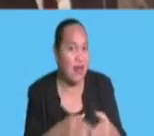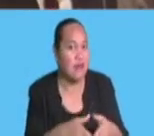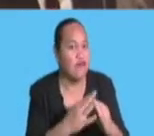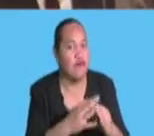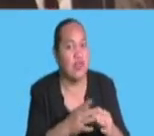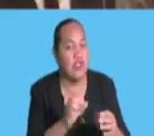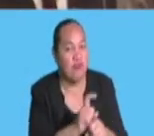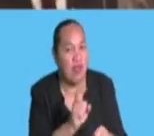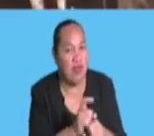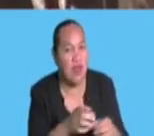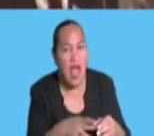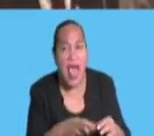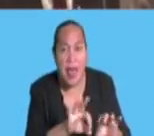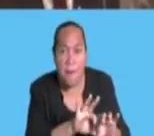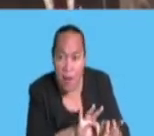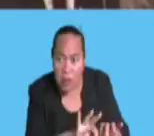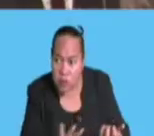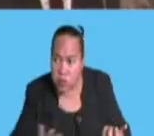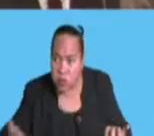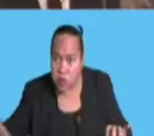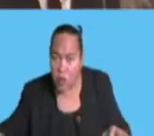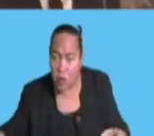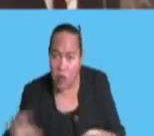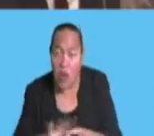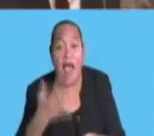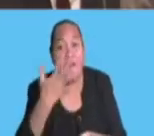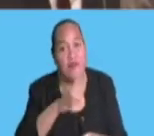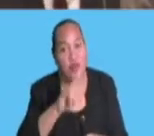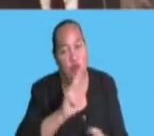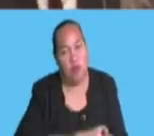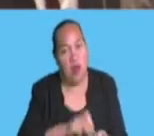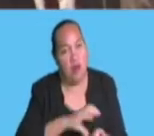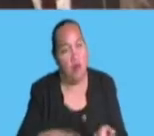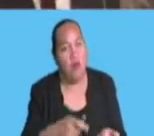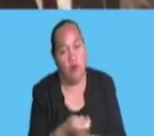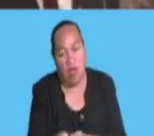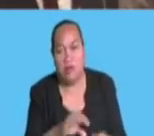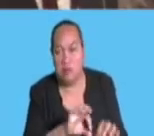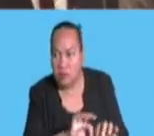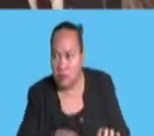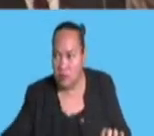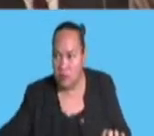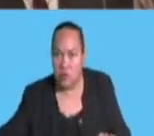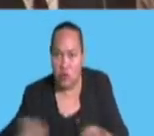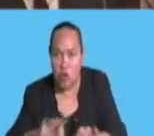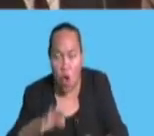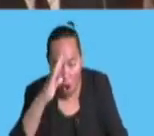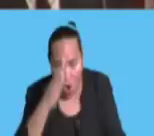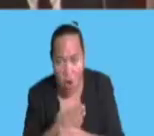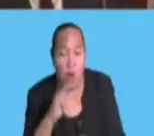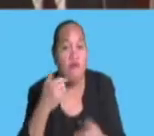of 26 kilometers of pipe work. 52 billion will be invested on these projects with completion estimated by the year